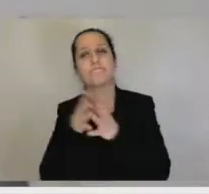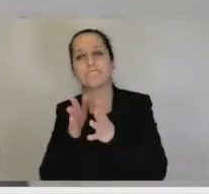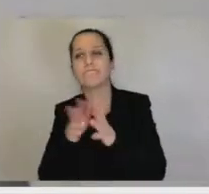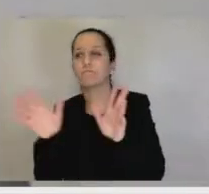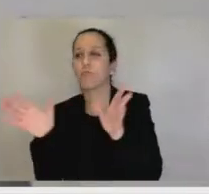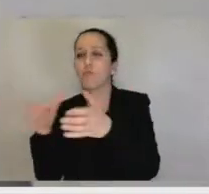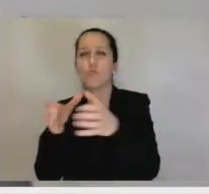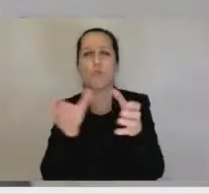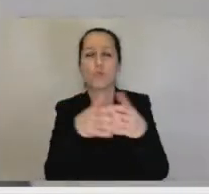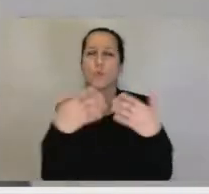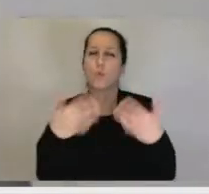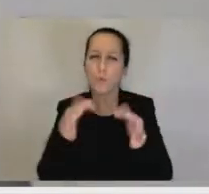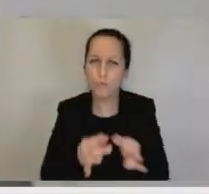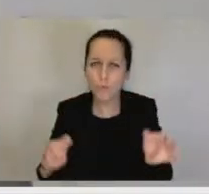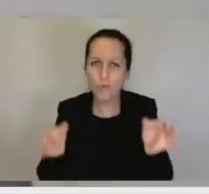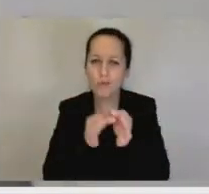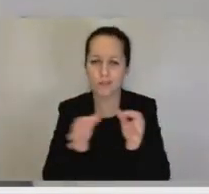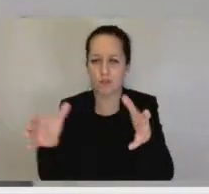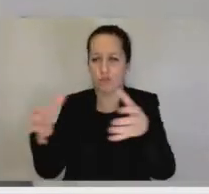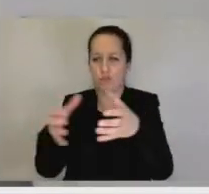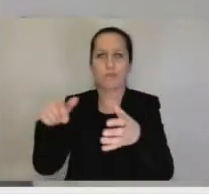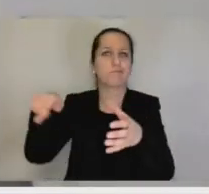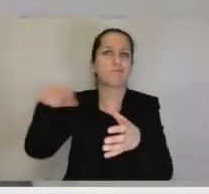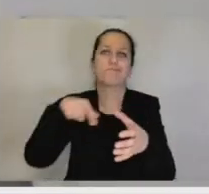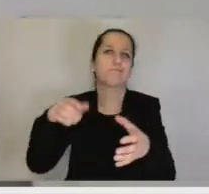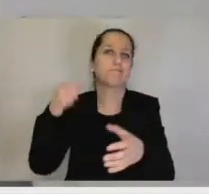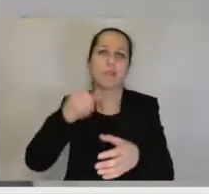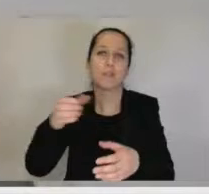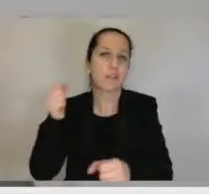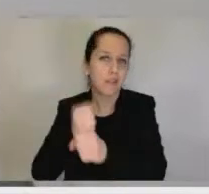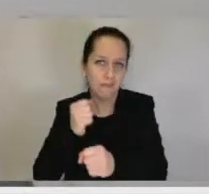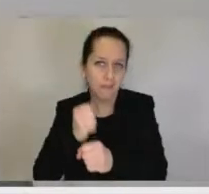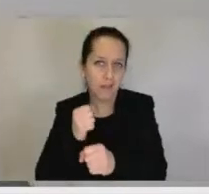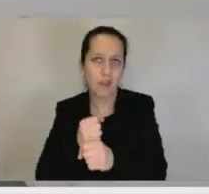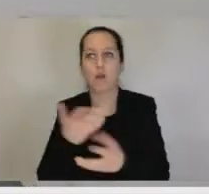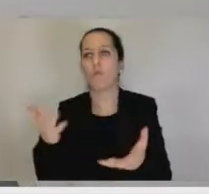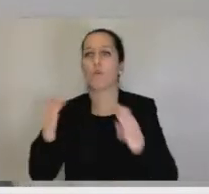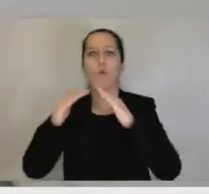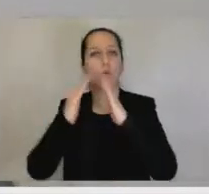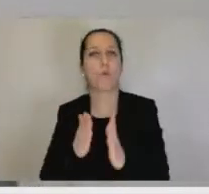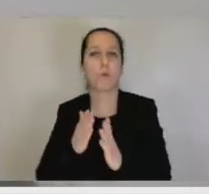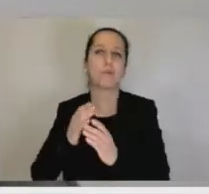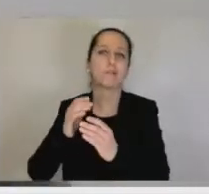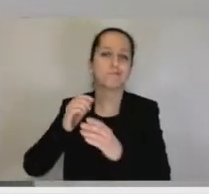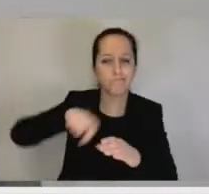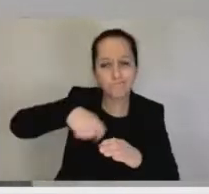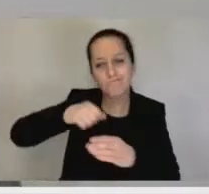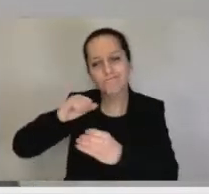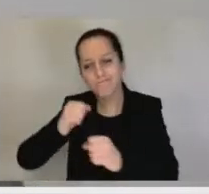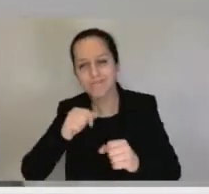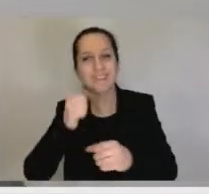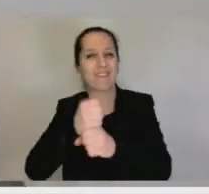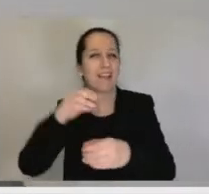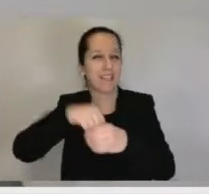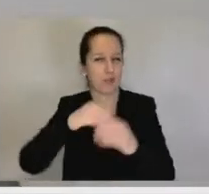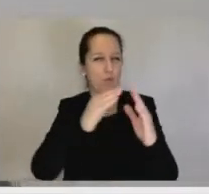we have just recently heard about other topics such as household